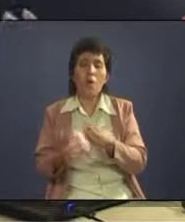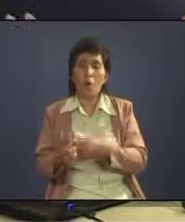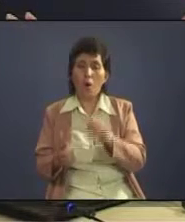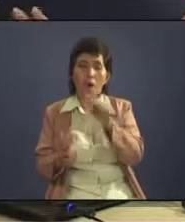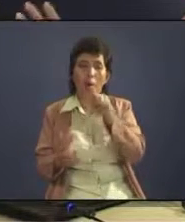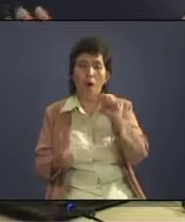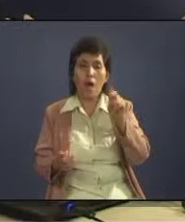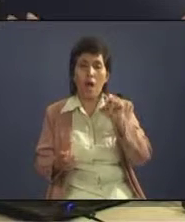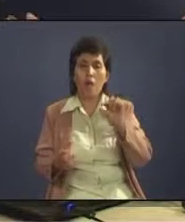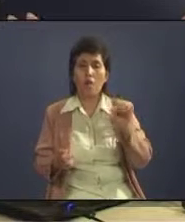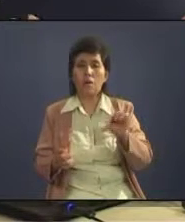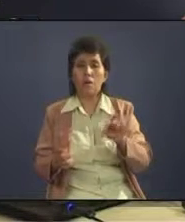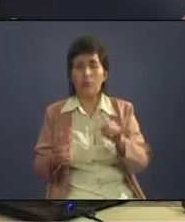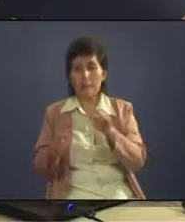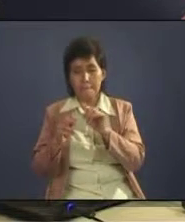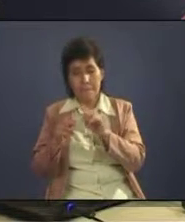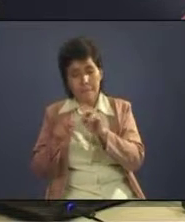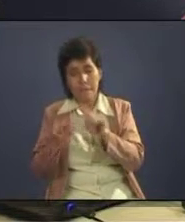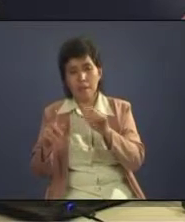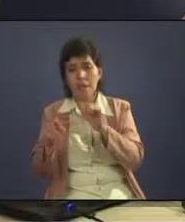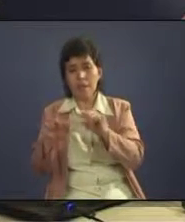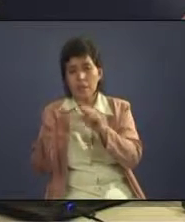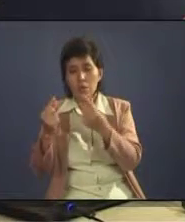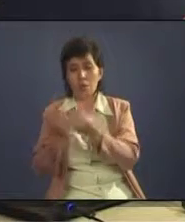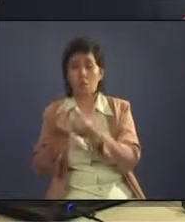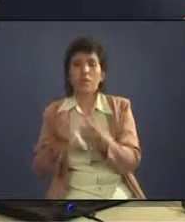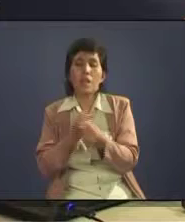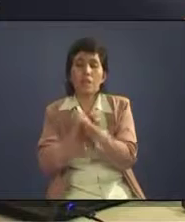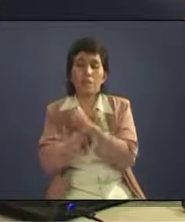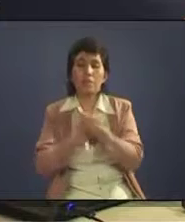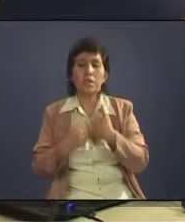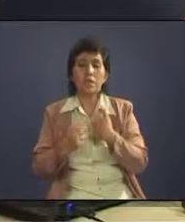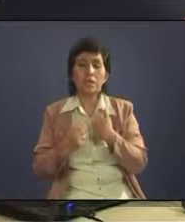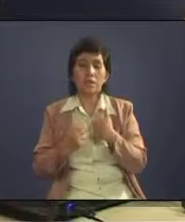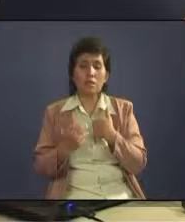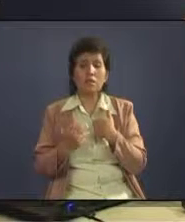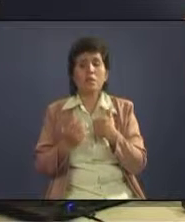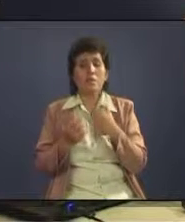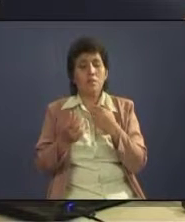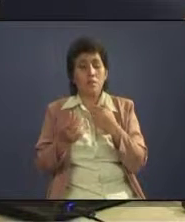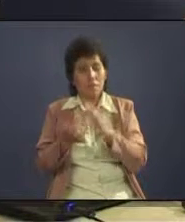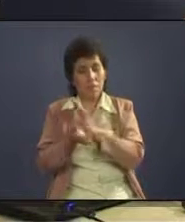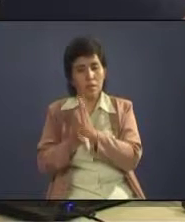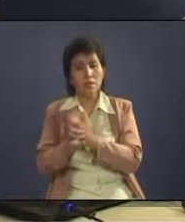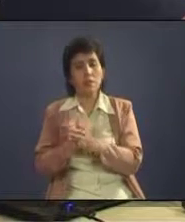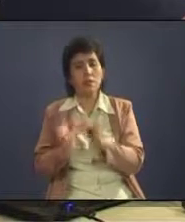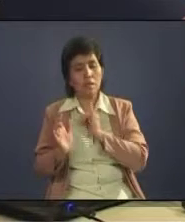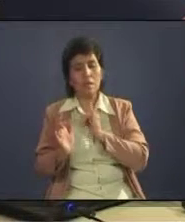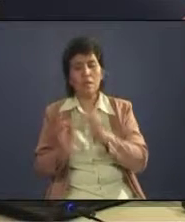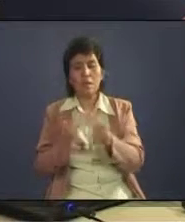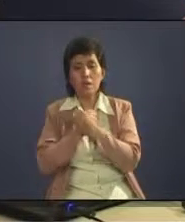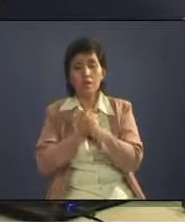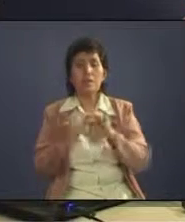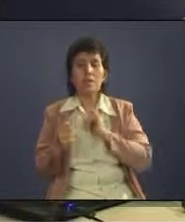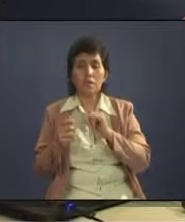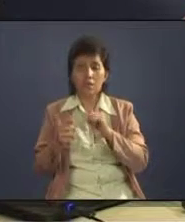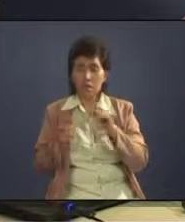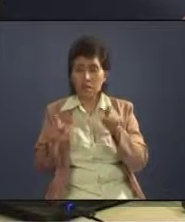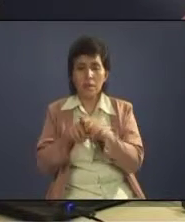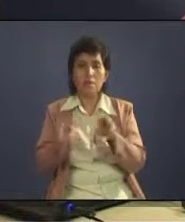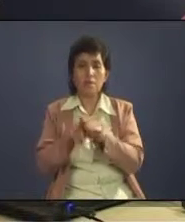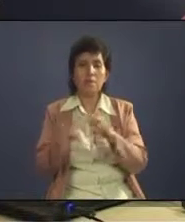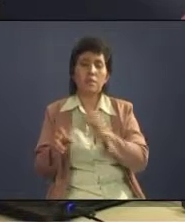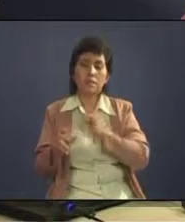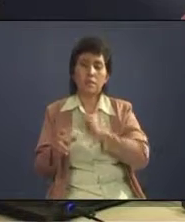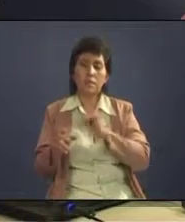I'm being loved, I'm part of the groups, they love me as I am, I'm good with that group, okay? Just be aware